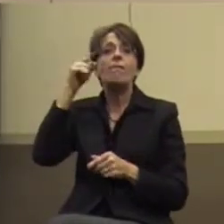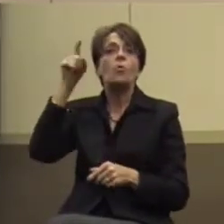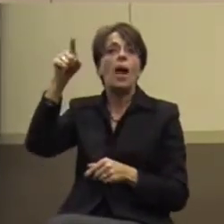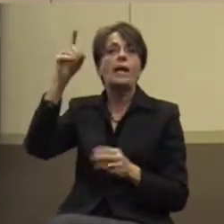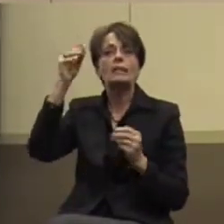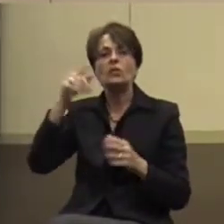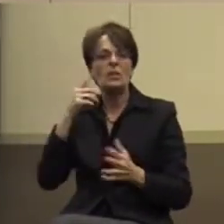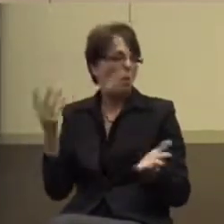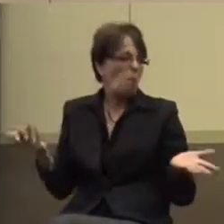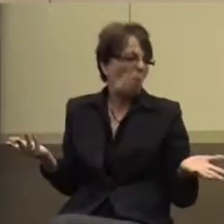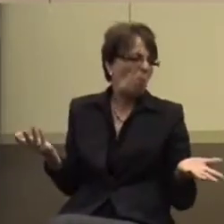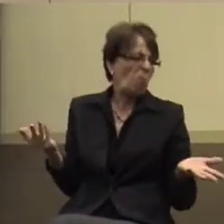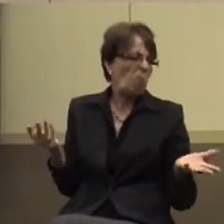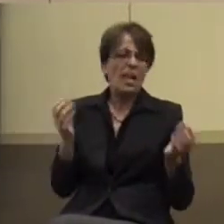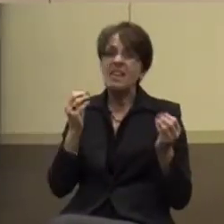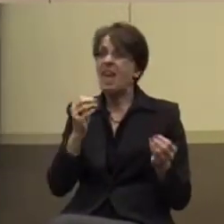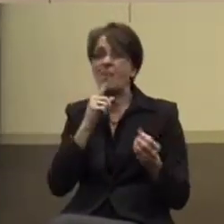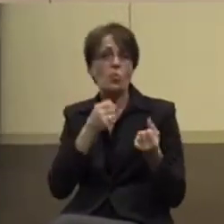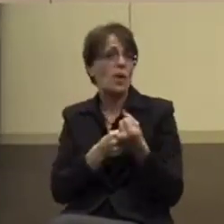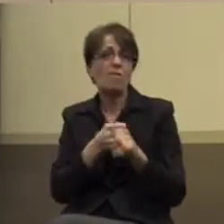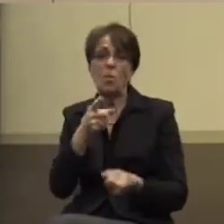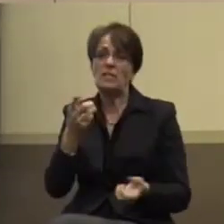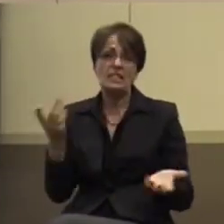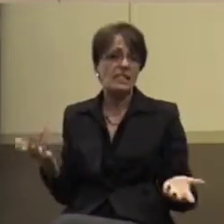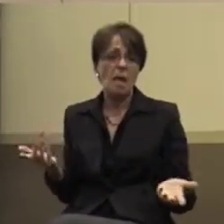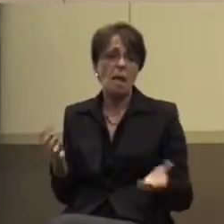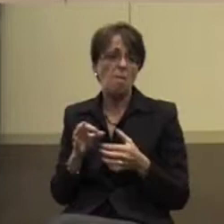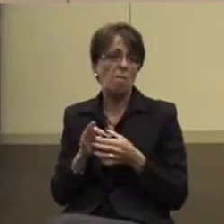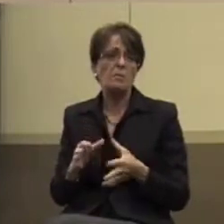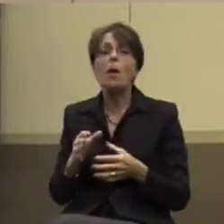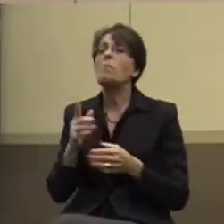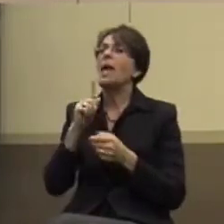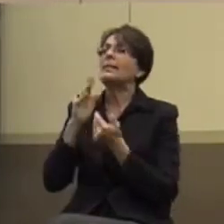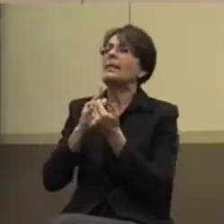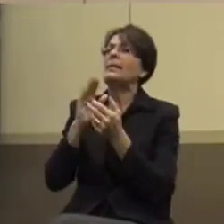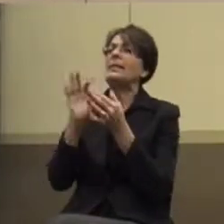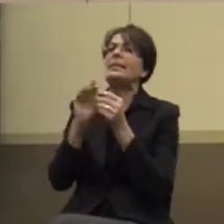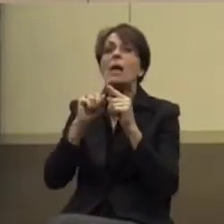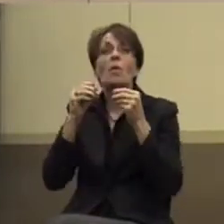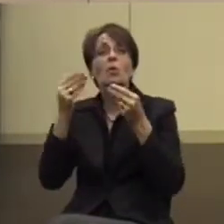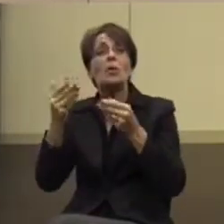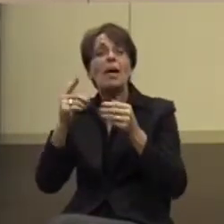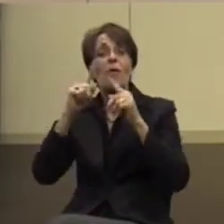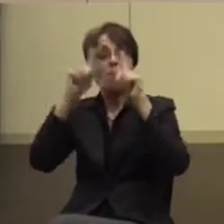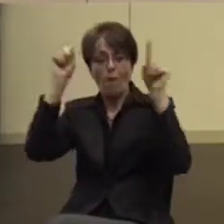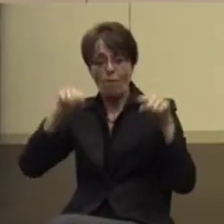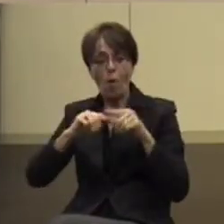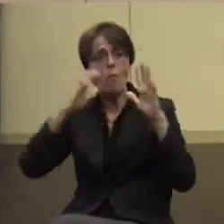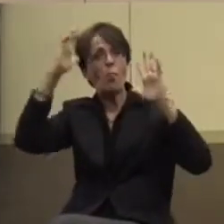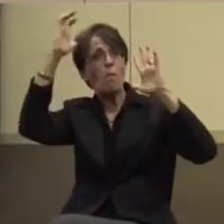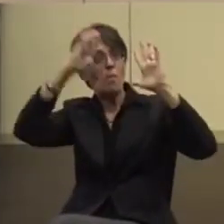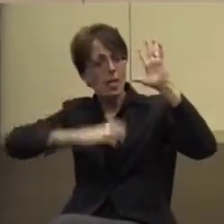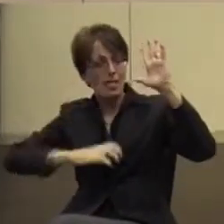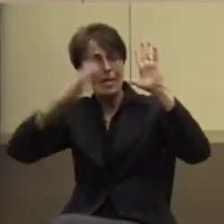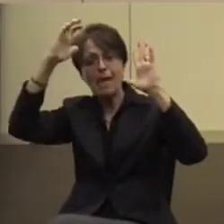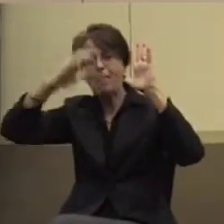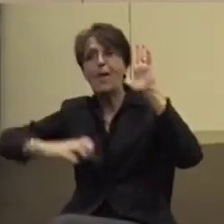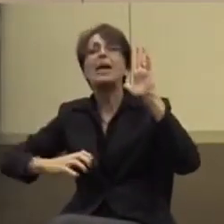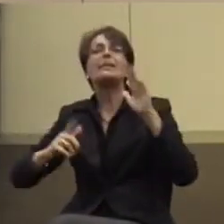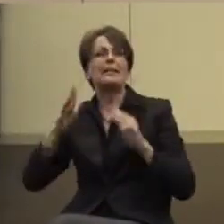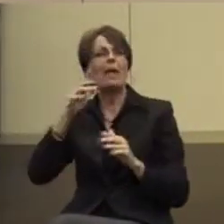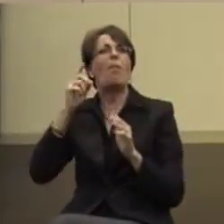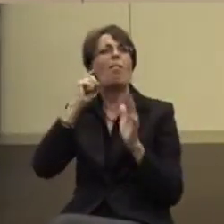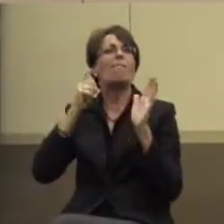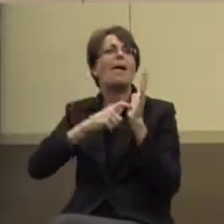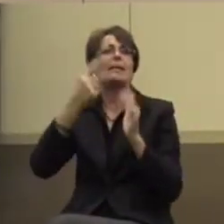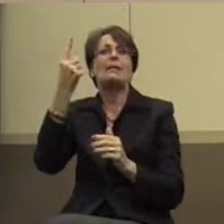the teacher and they say, oh, nothing reinforces them. Well, that's easy to say, but then you give them this form that has a million things on there, they're going to find